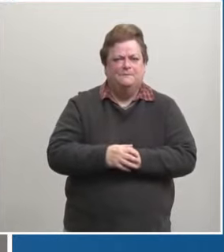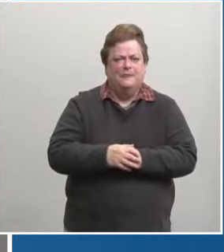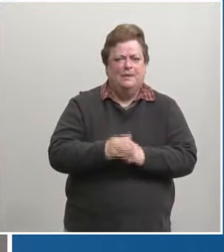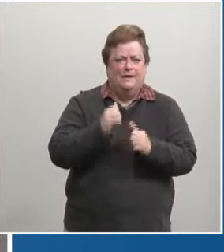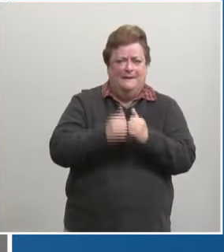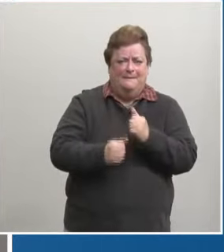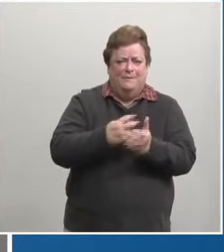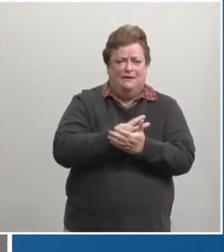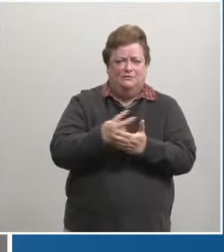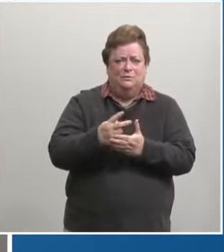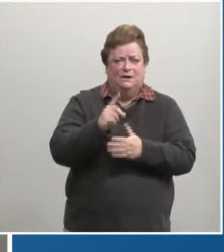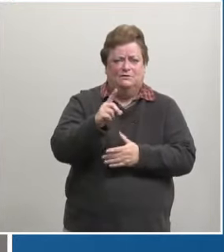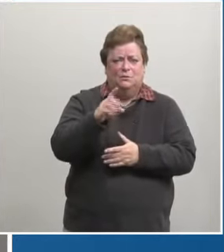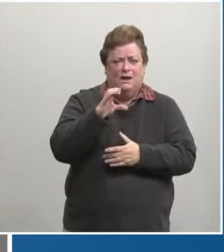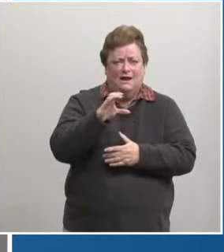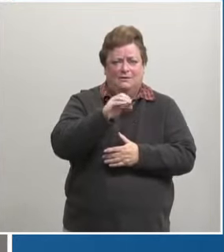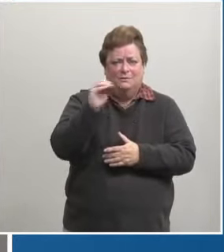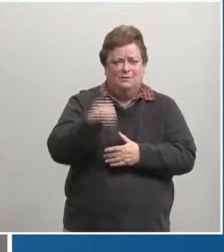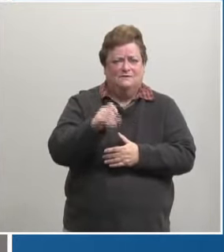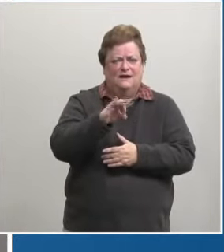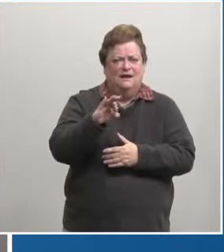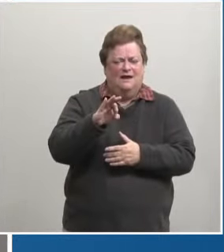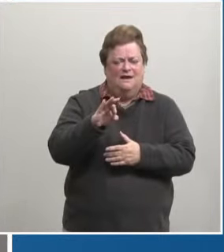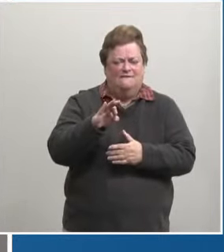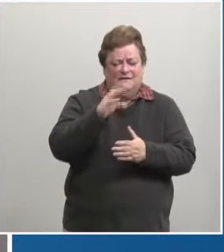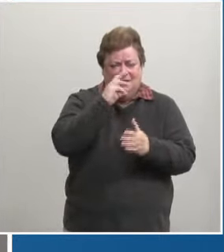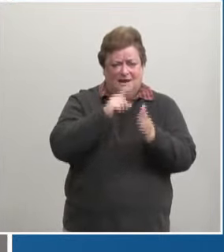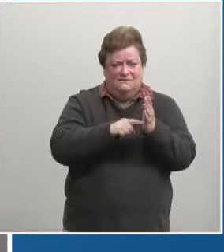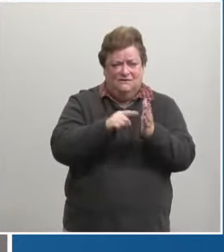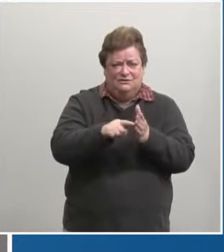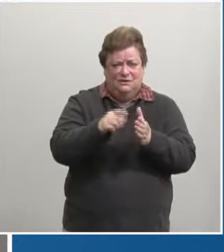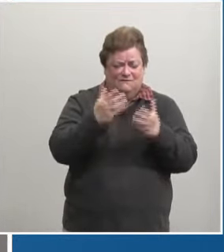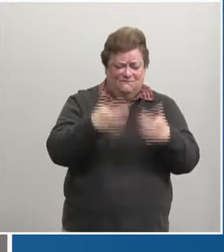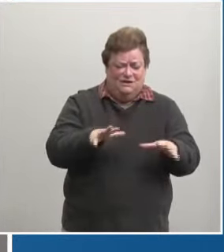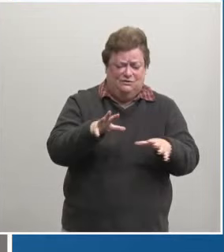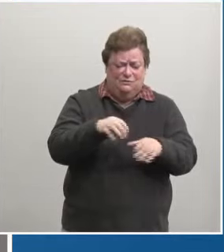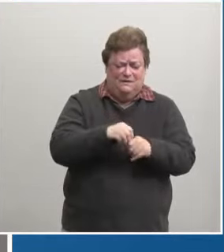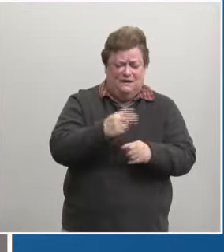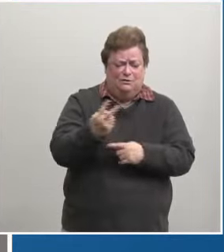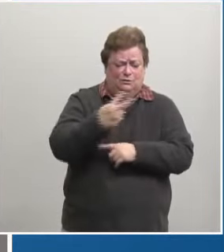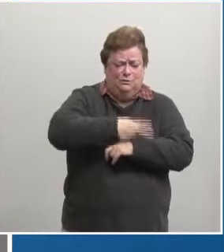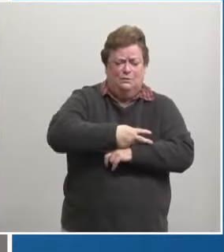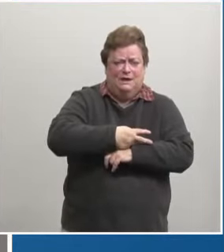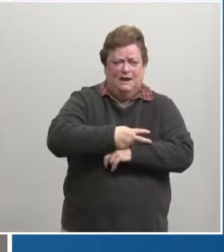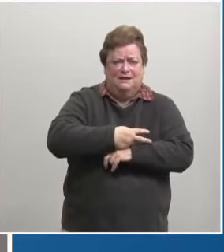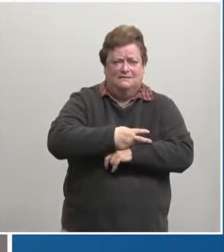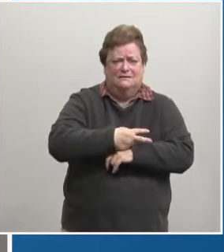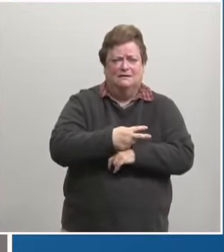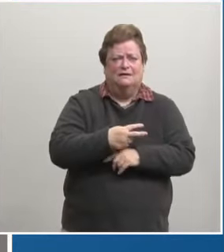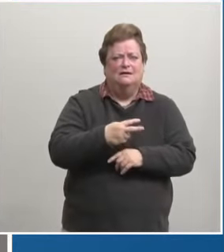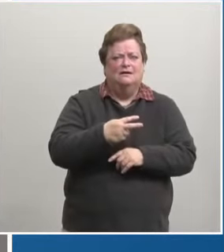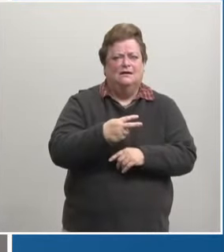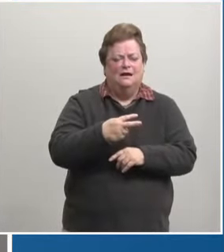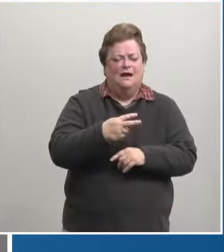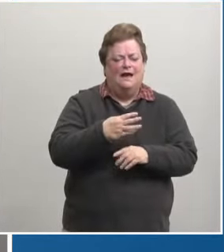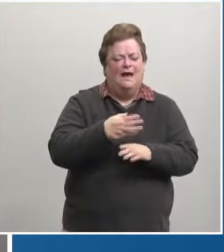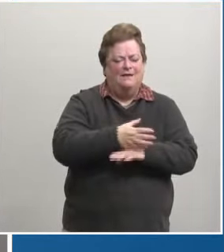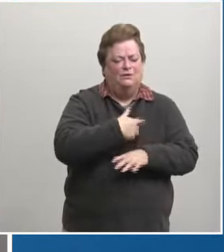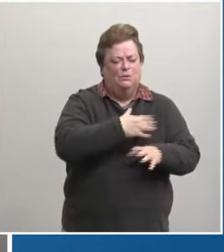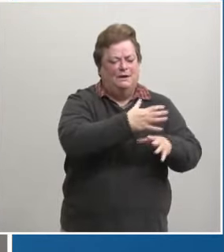weeks, 100% of case investigations were completed within 2 days of the health department receiving a positive